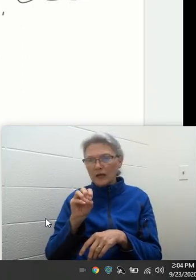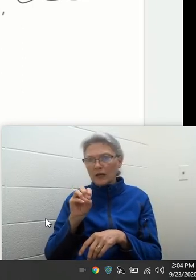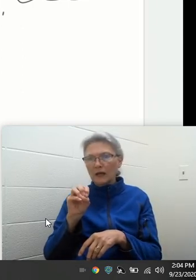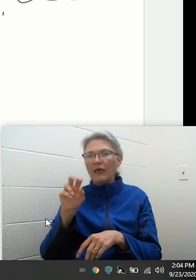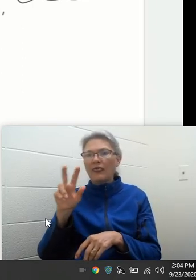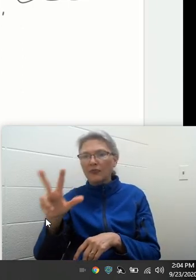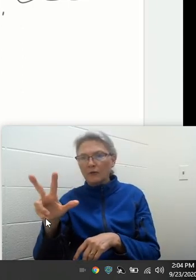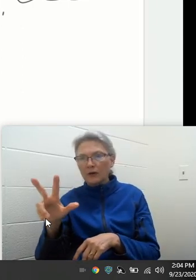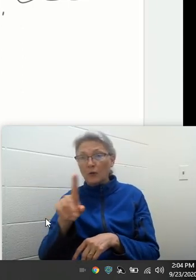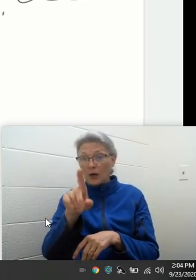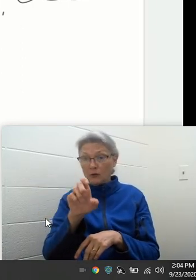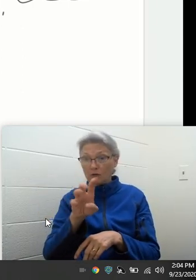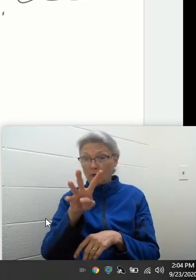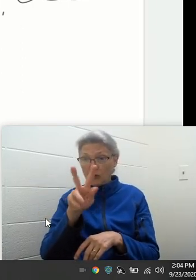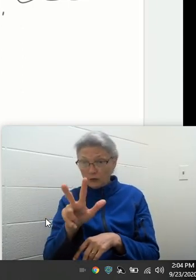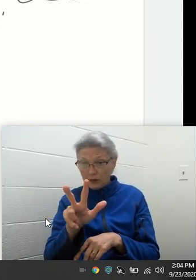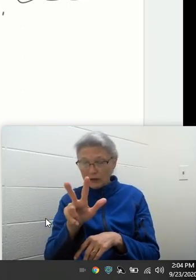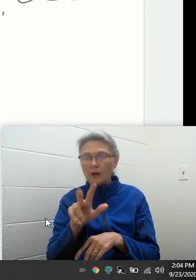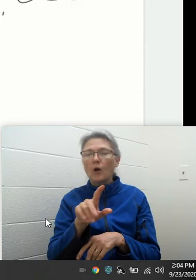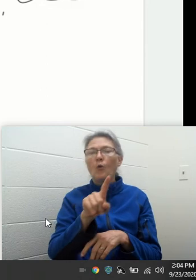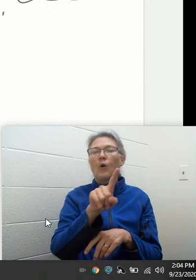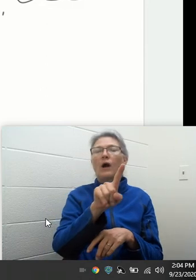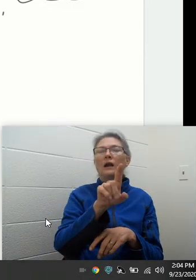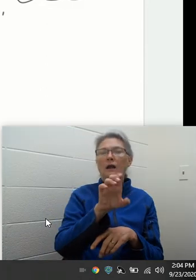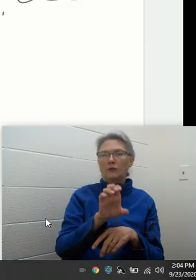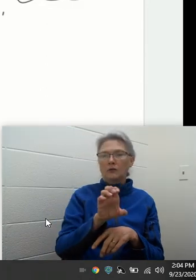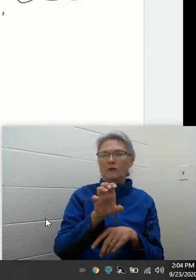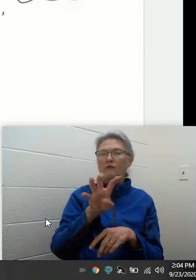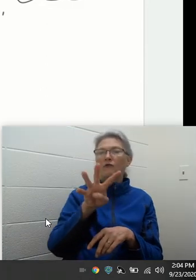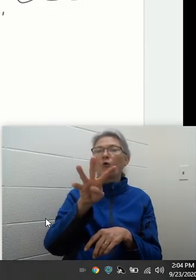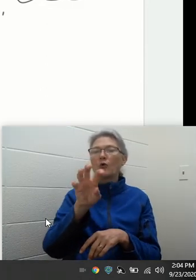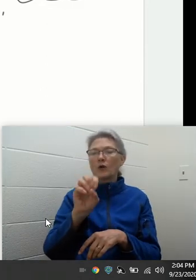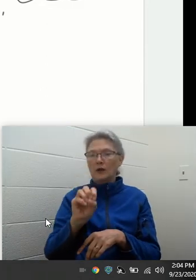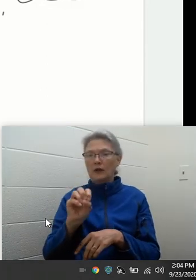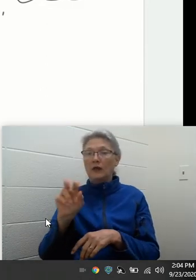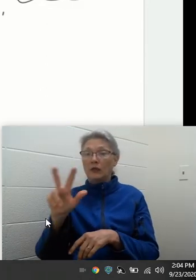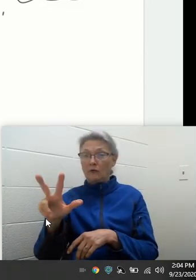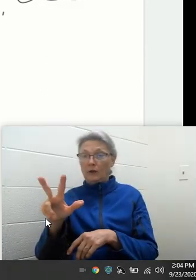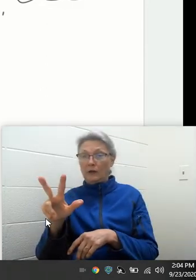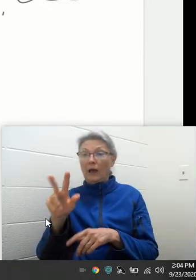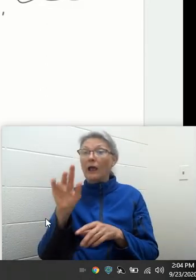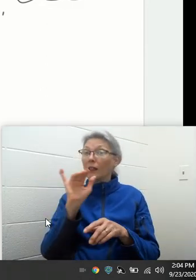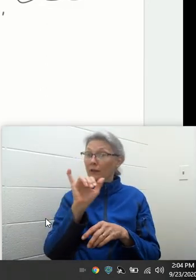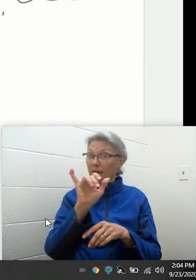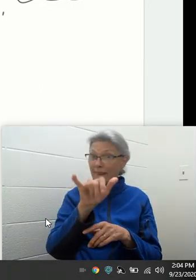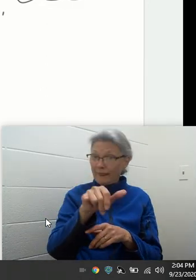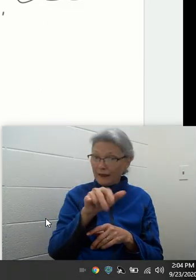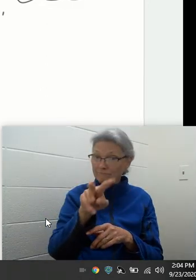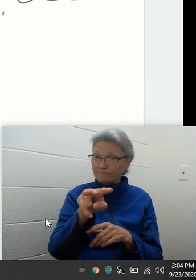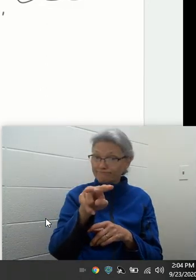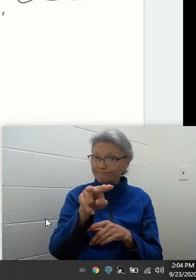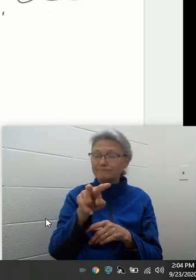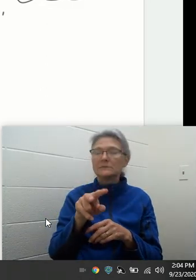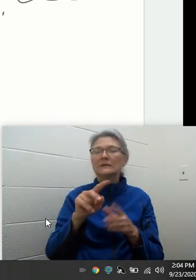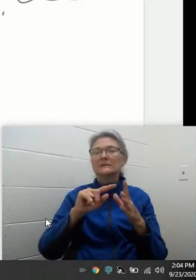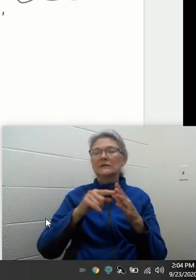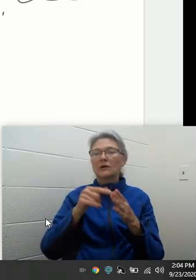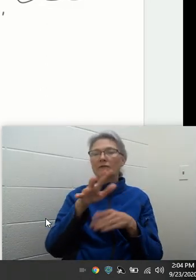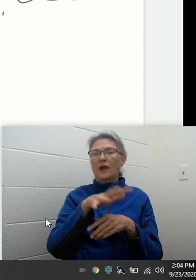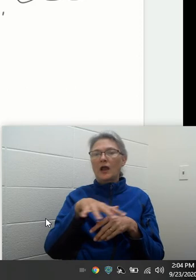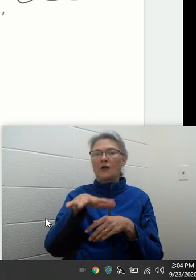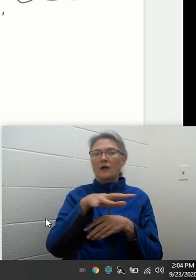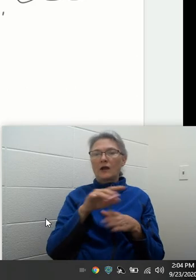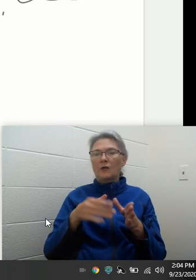143. Okay, looking at it from this point of view, this would be the start of our area model. But